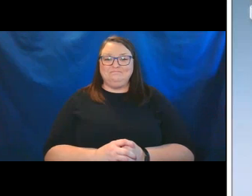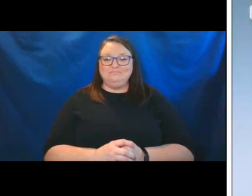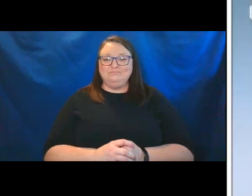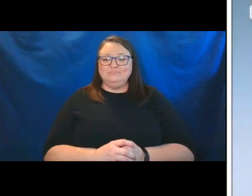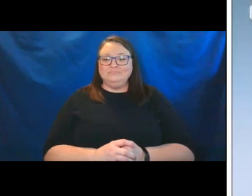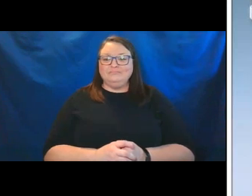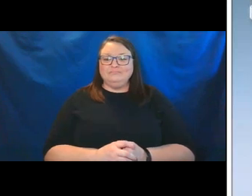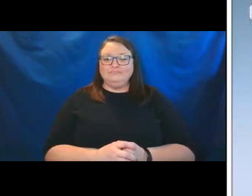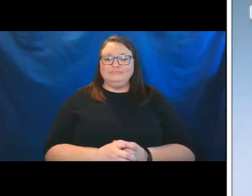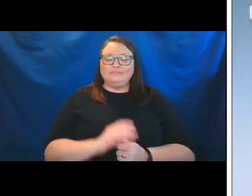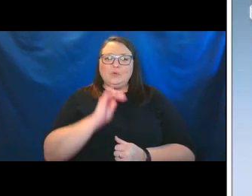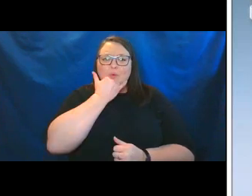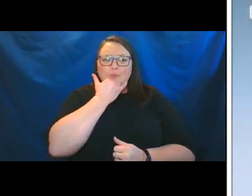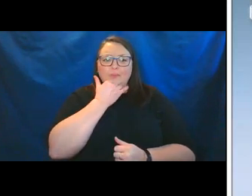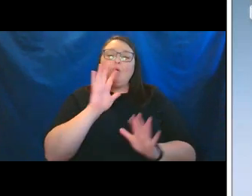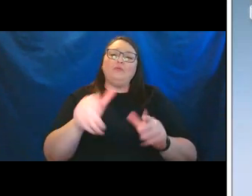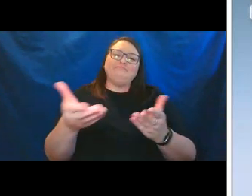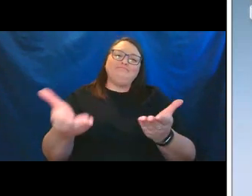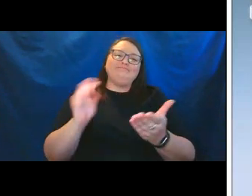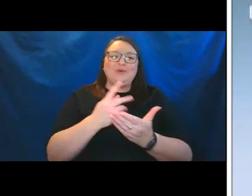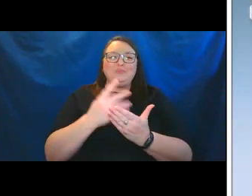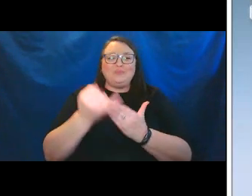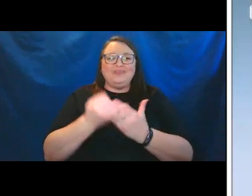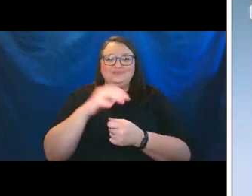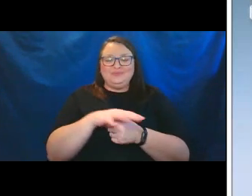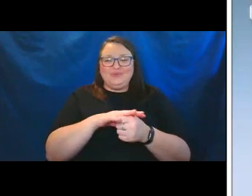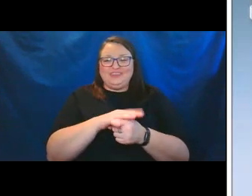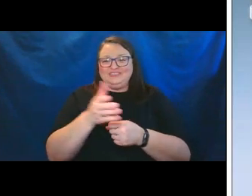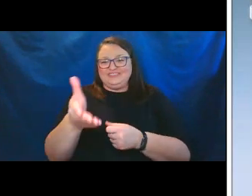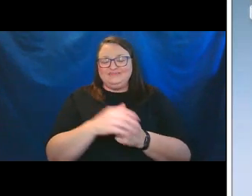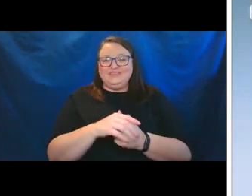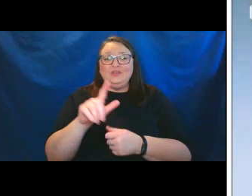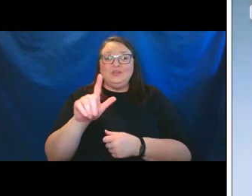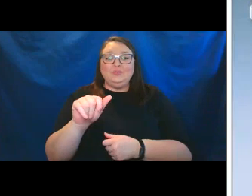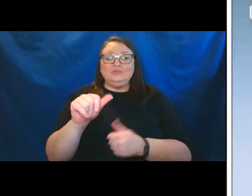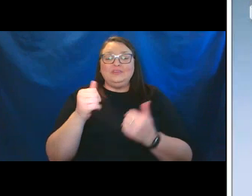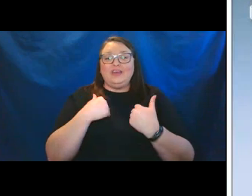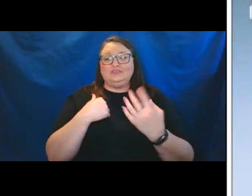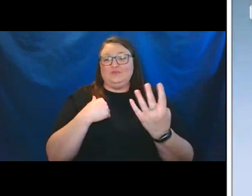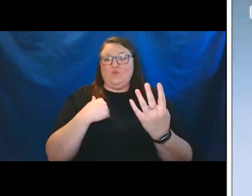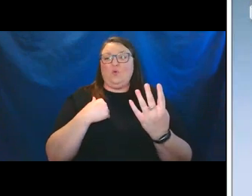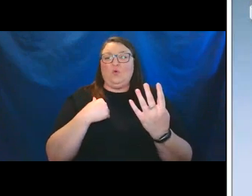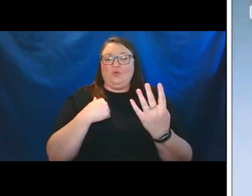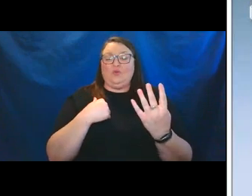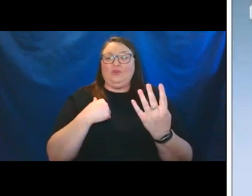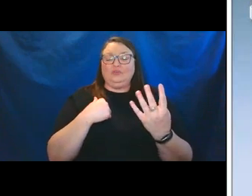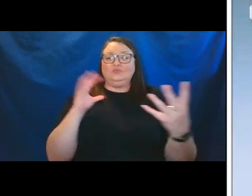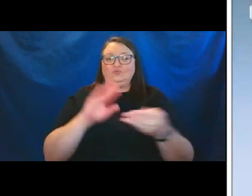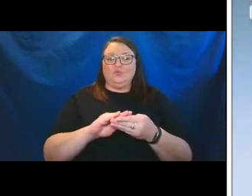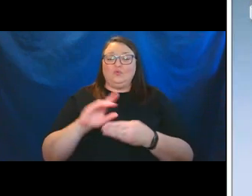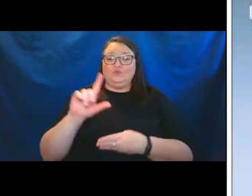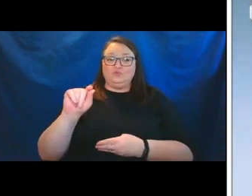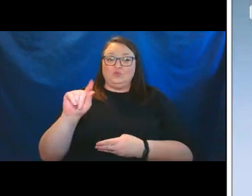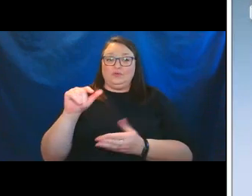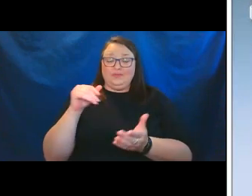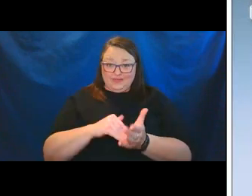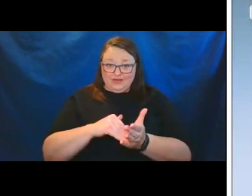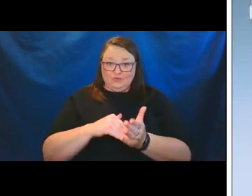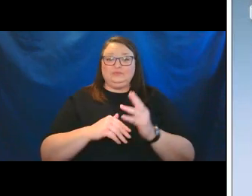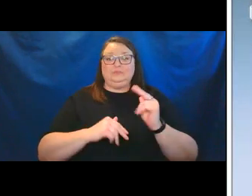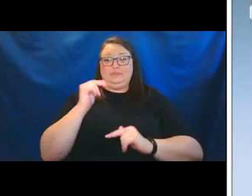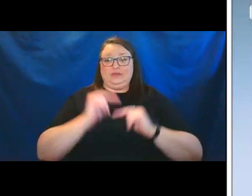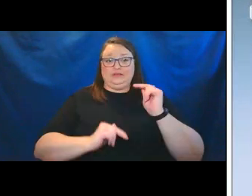Oops. Oh, and there's our project location. Louisiana has 4 of these projects for a total of 20,000 buildings that are